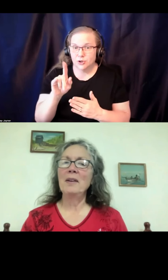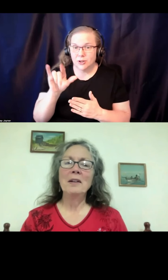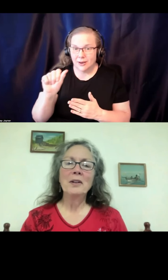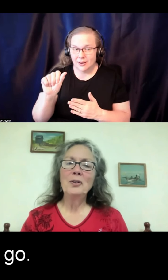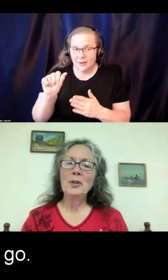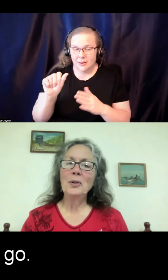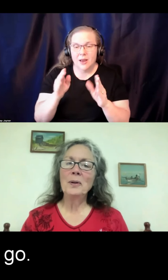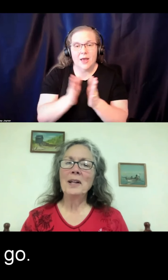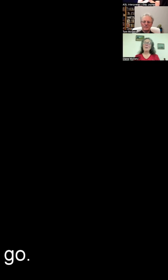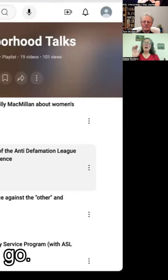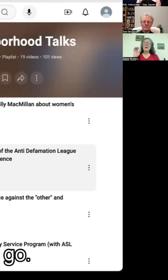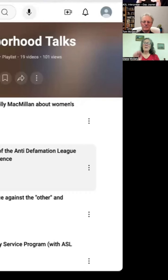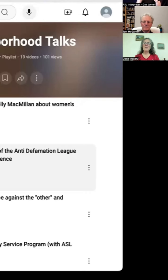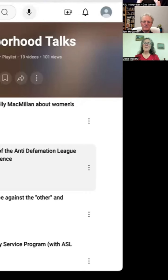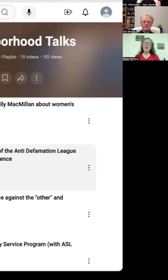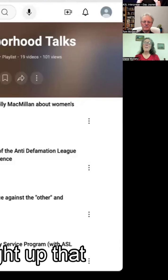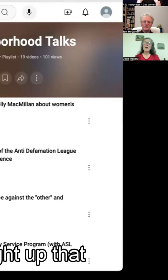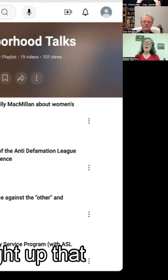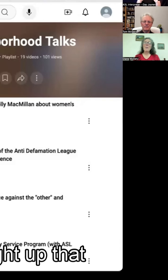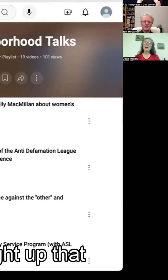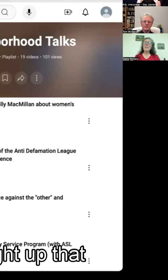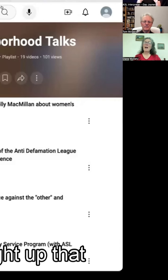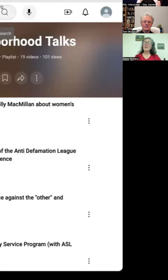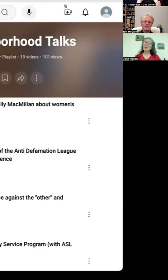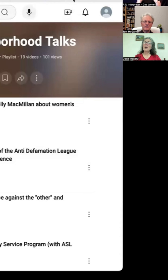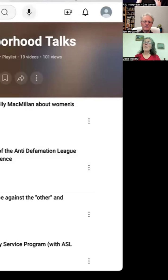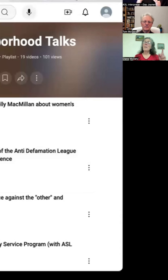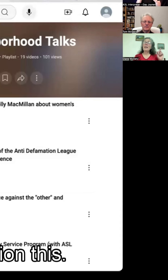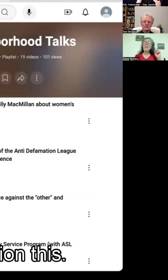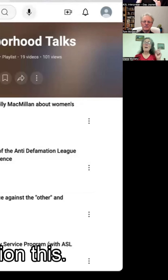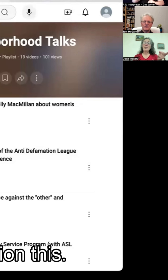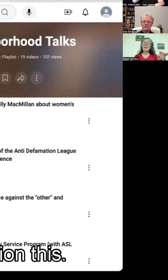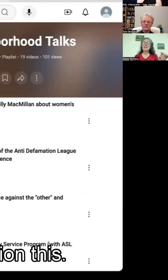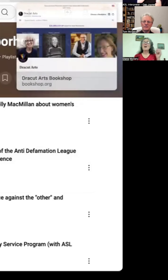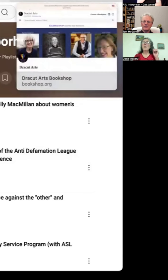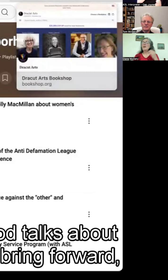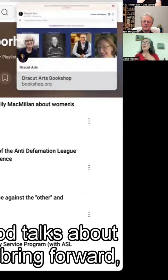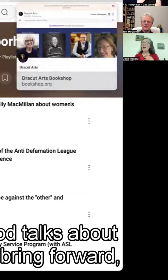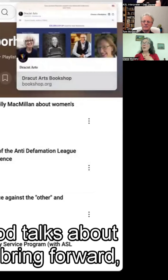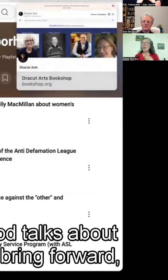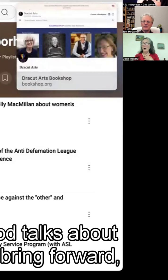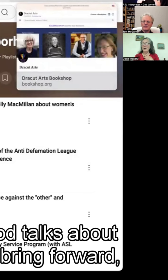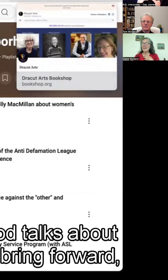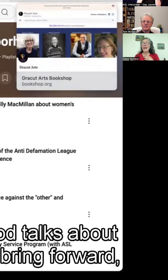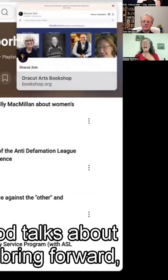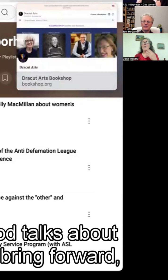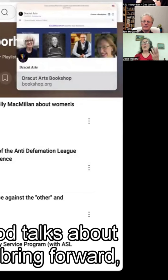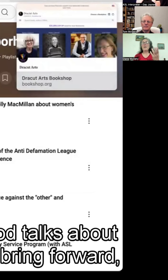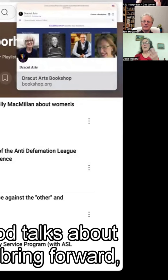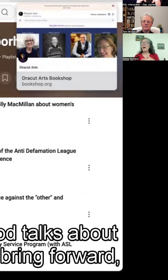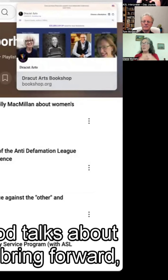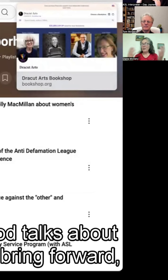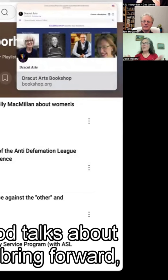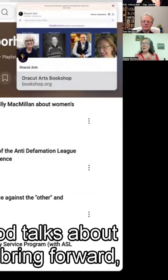bookshop? Here we go. Oh, no, I brought up that first. Let me mention this. We do neighborhood talks, and